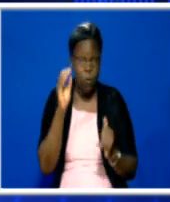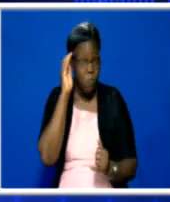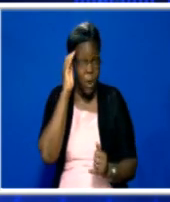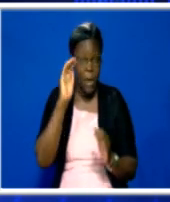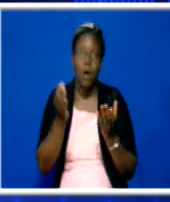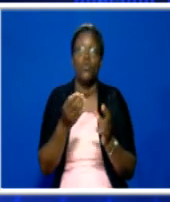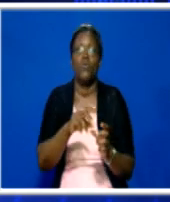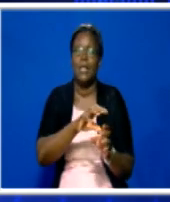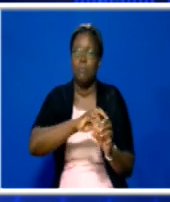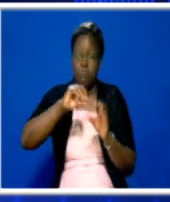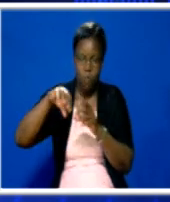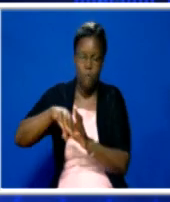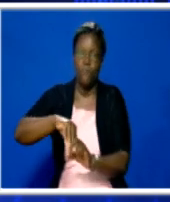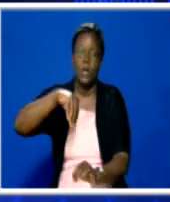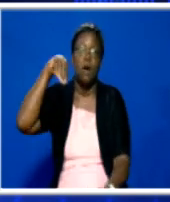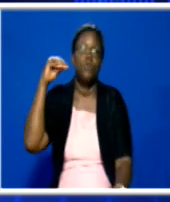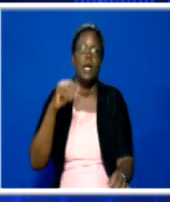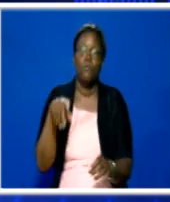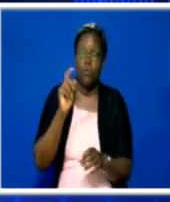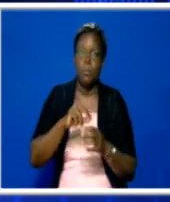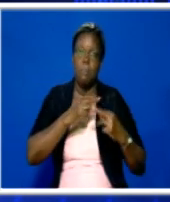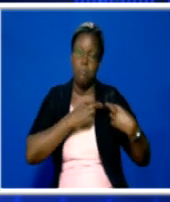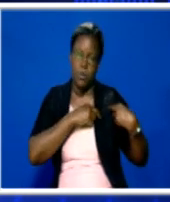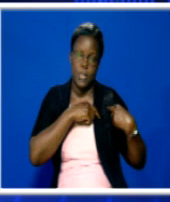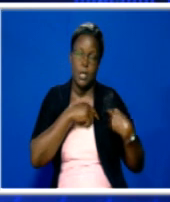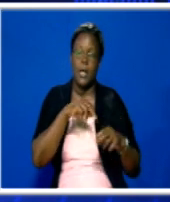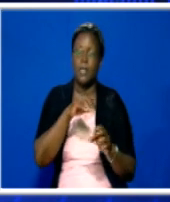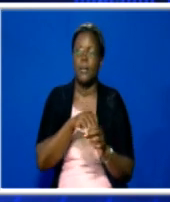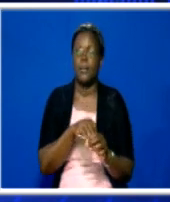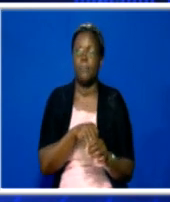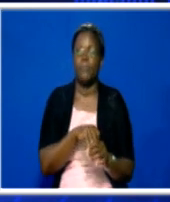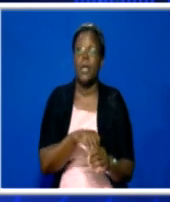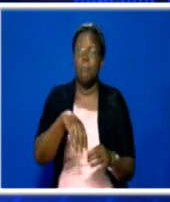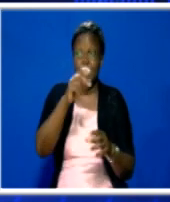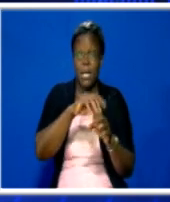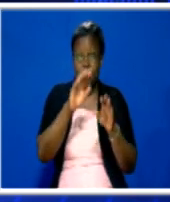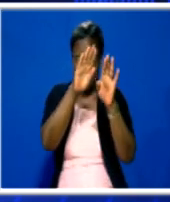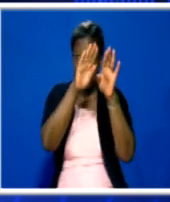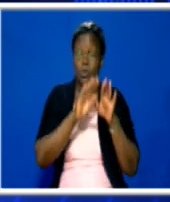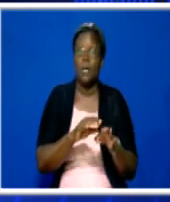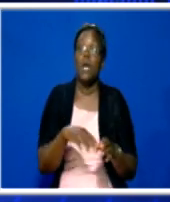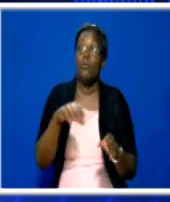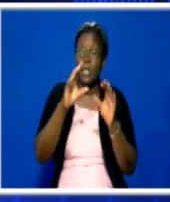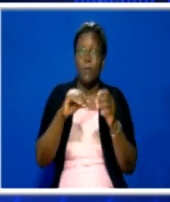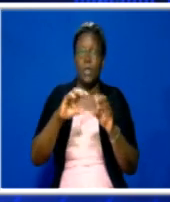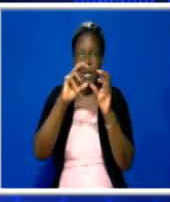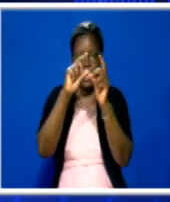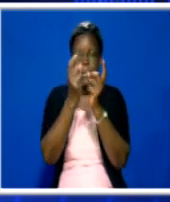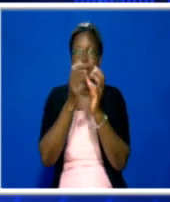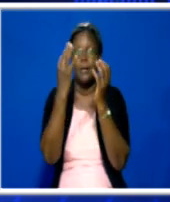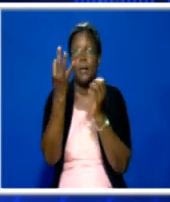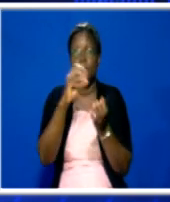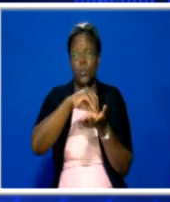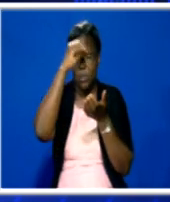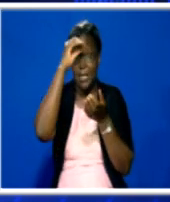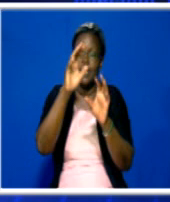we are talking about preventing them from entering our body. So very important, regardless of whether you are a grade 3 student. I think this is